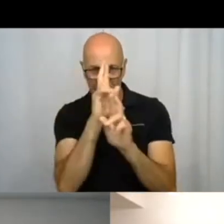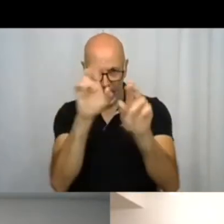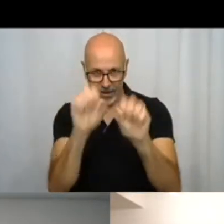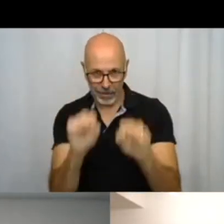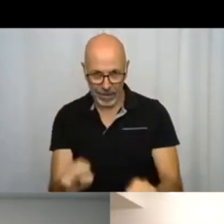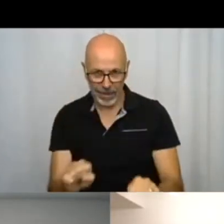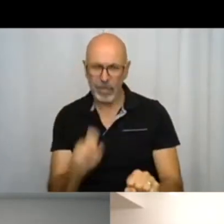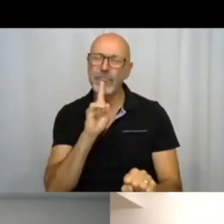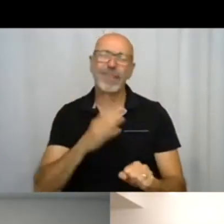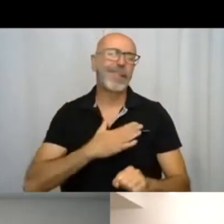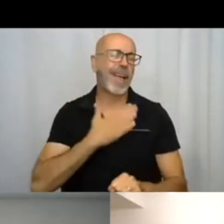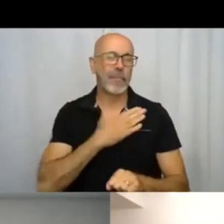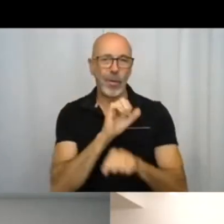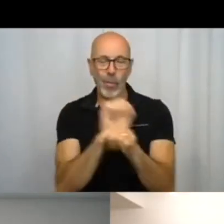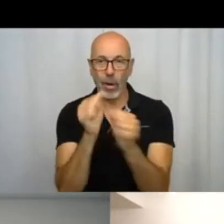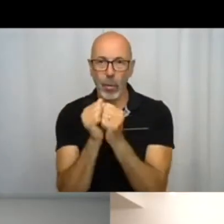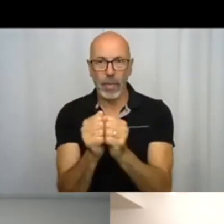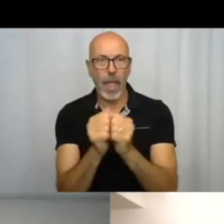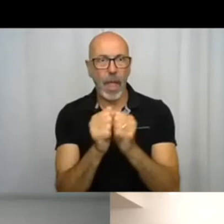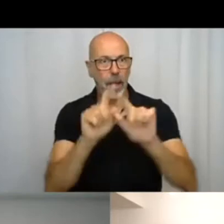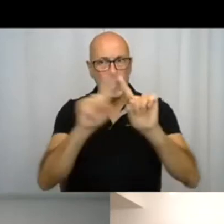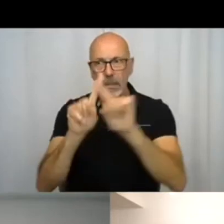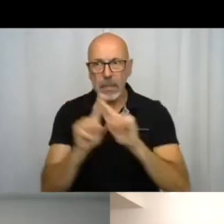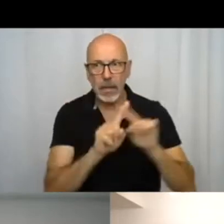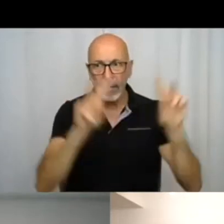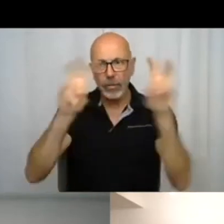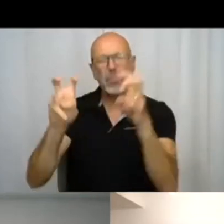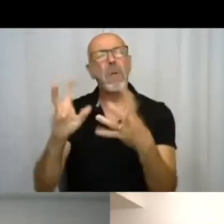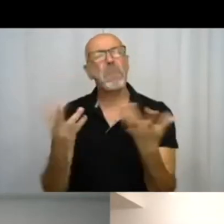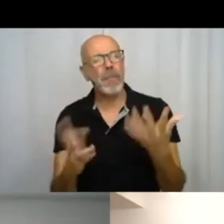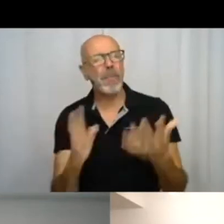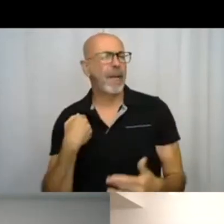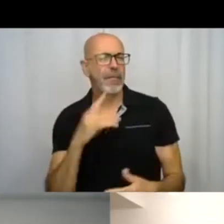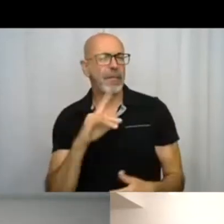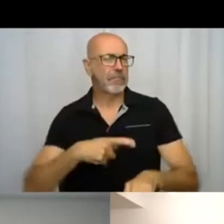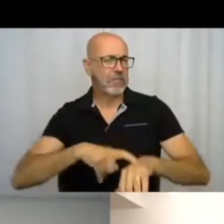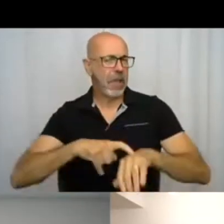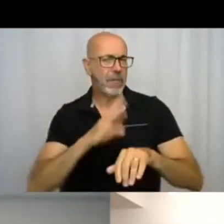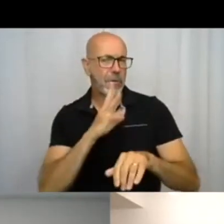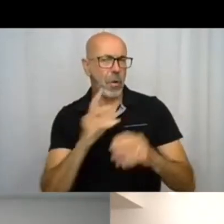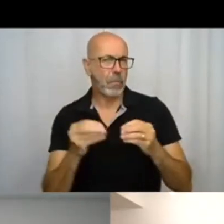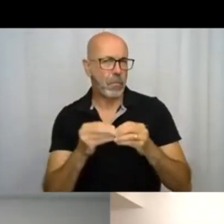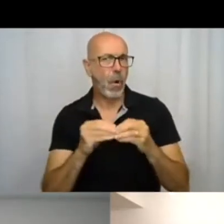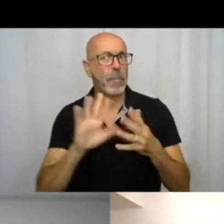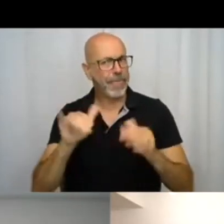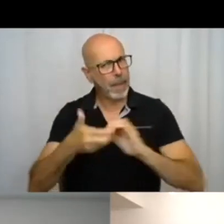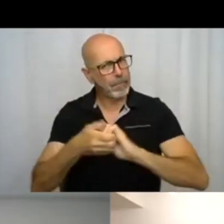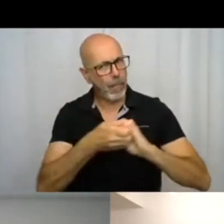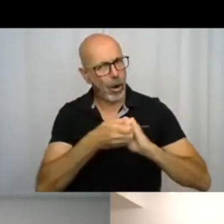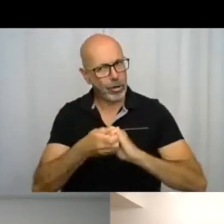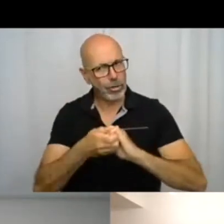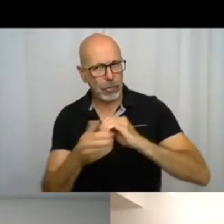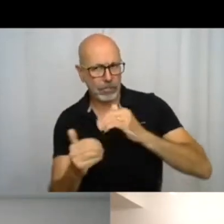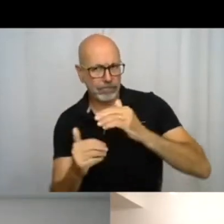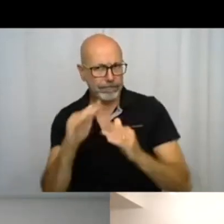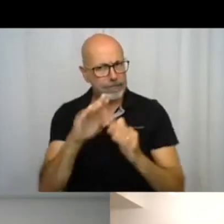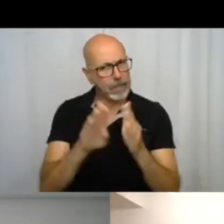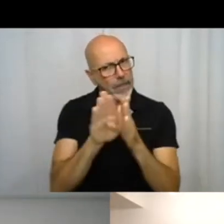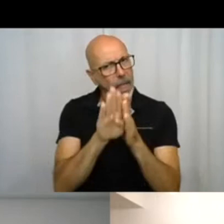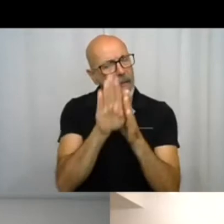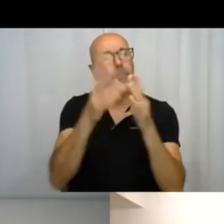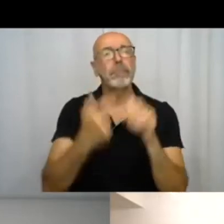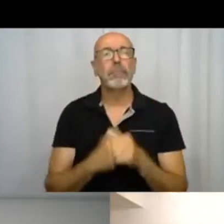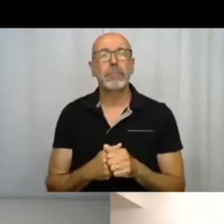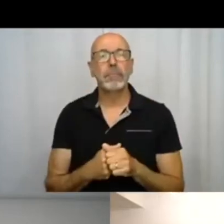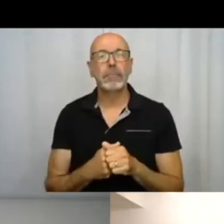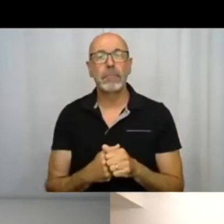working with them on a variety of issues. We'll probably have a chance to talk a little more about what that partnership is going to shape up and work around. But the big